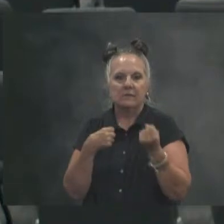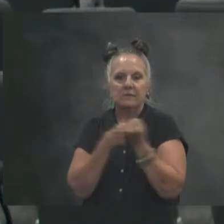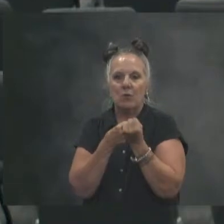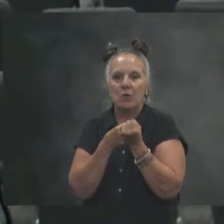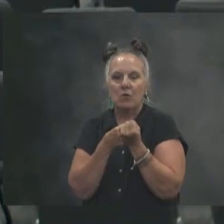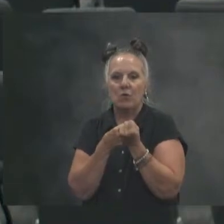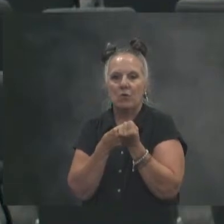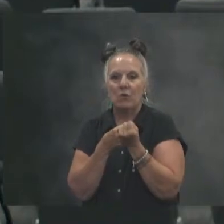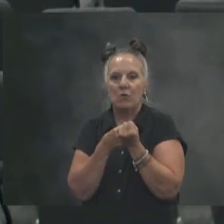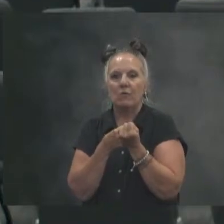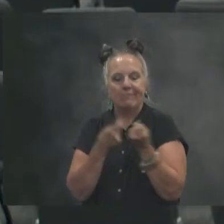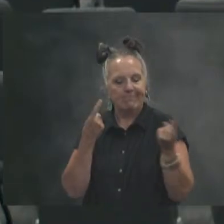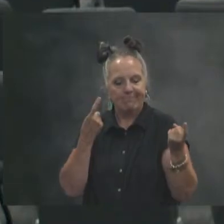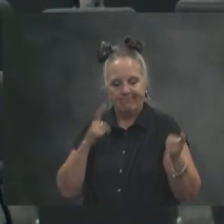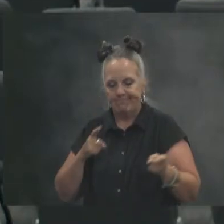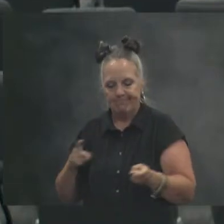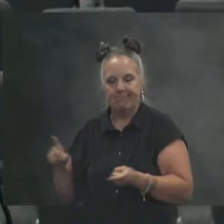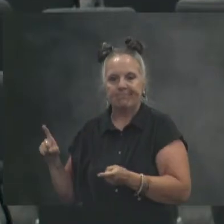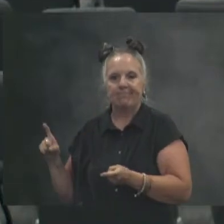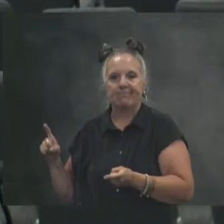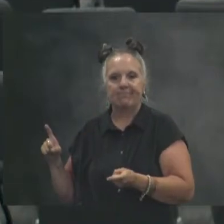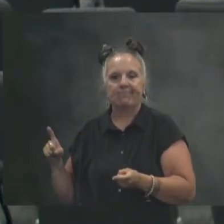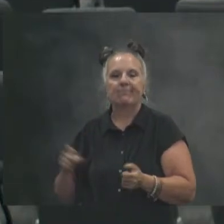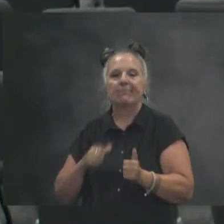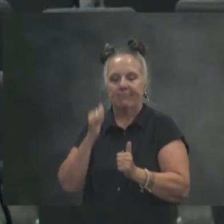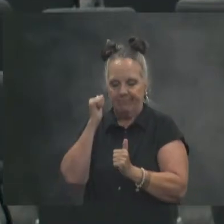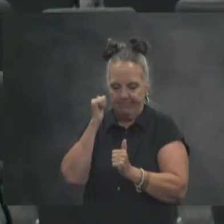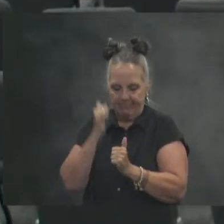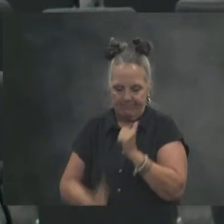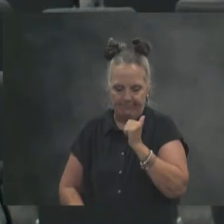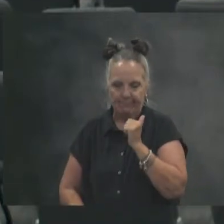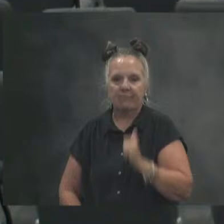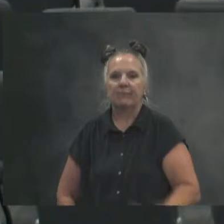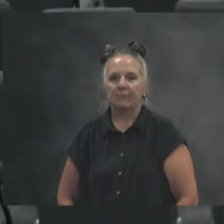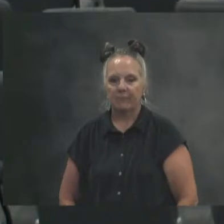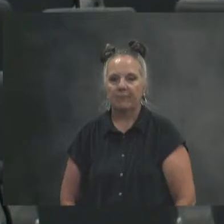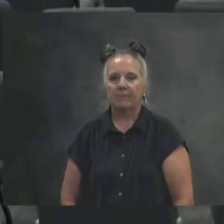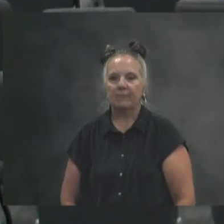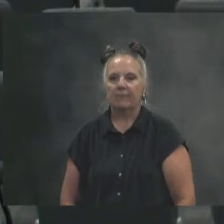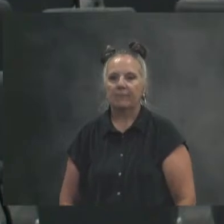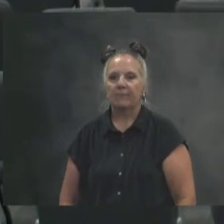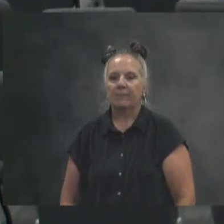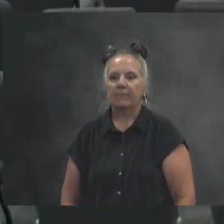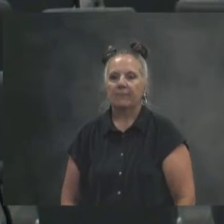Okay, we have a unanimous affirmative vote. Motion carries.